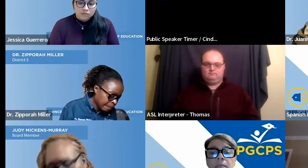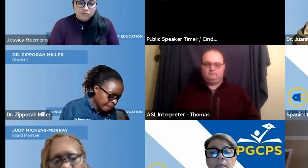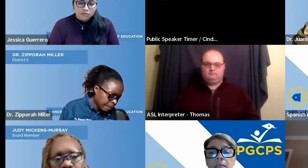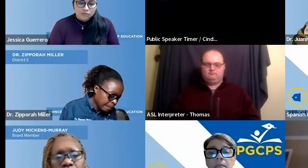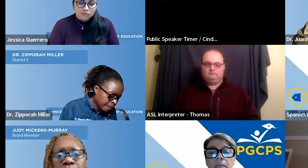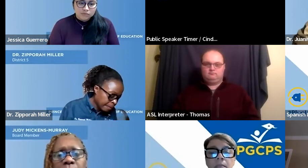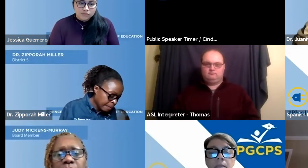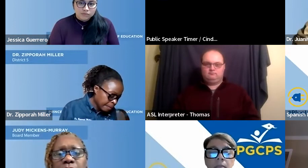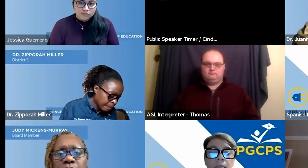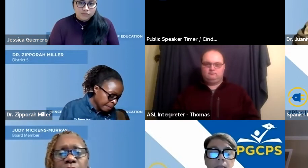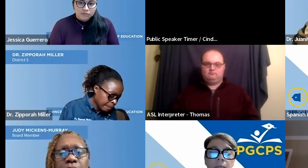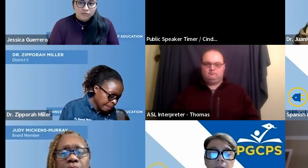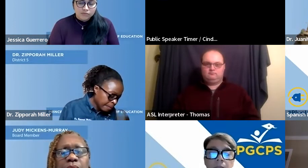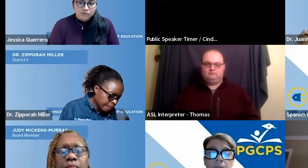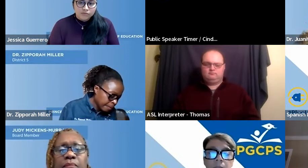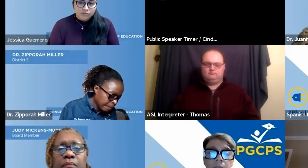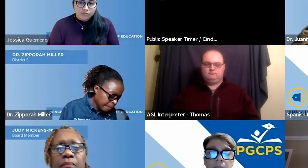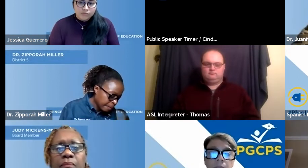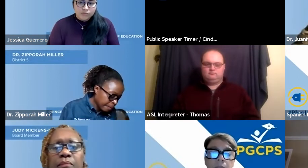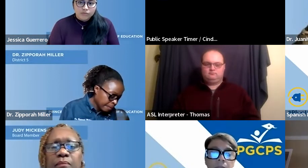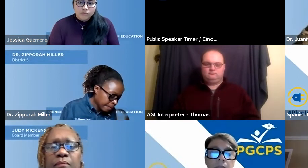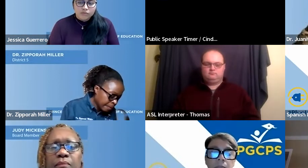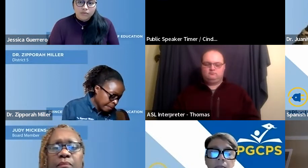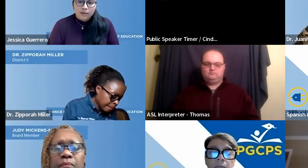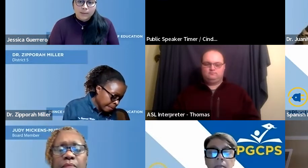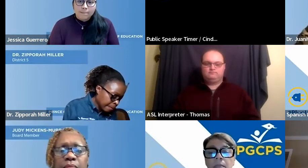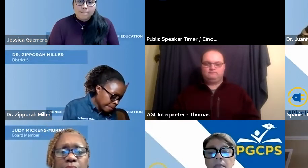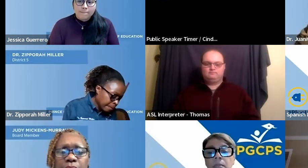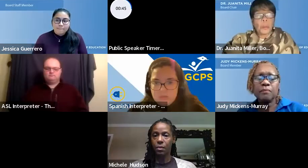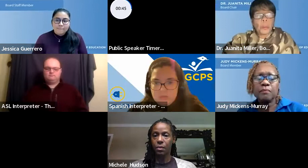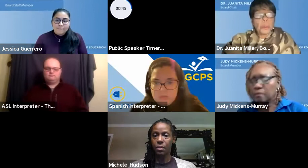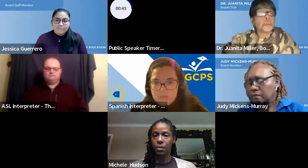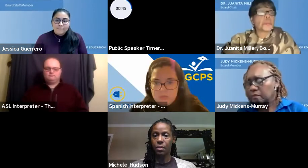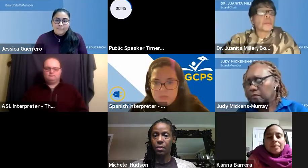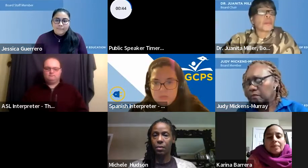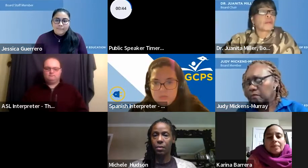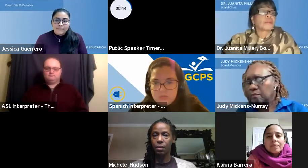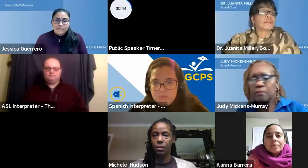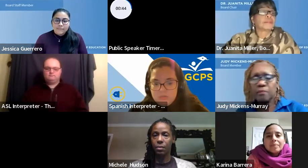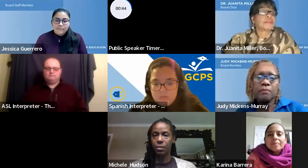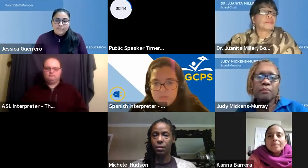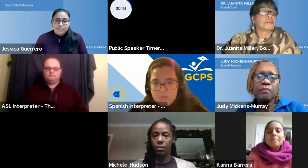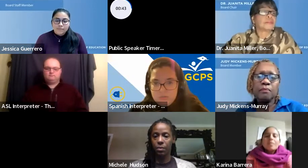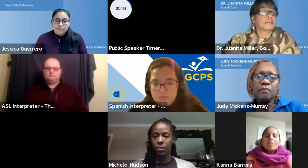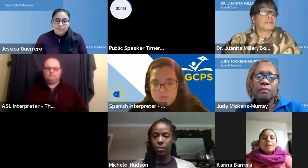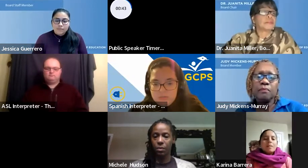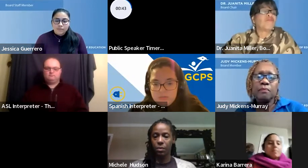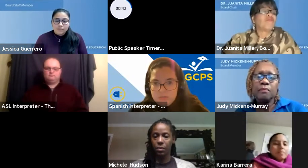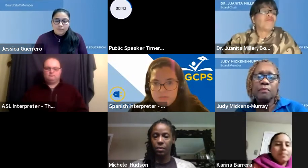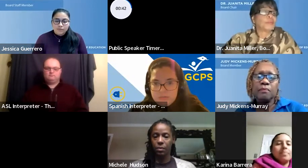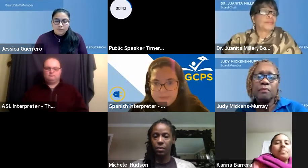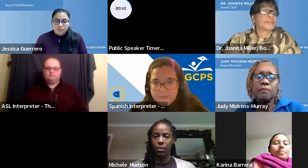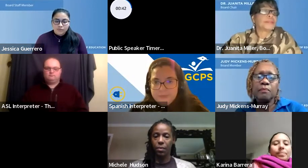niños especiales. Pero ¿por qué no hacen más aulas para poderlos tener sin tener que cerrar el sexto grado?